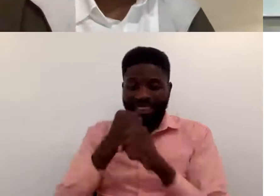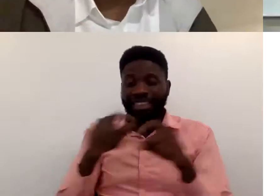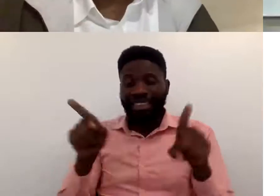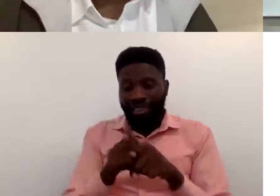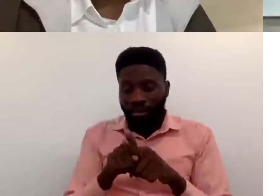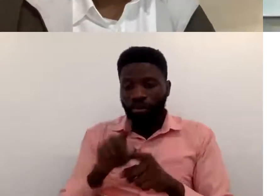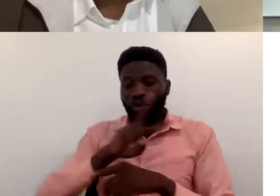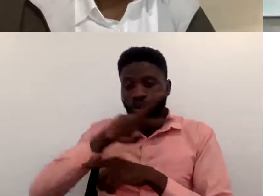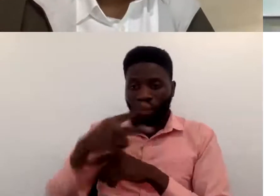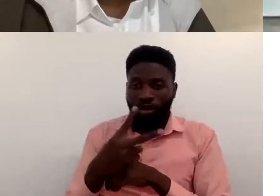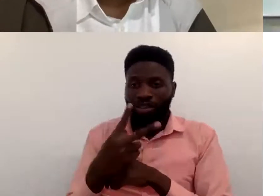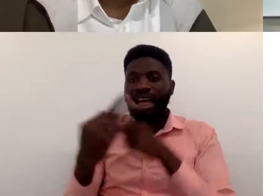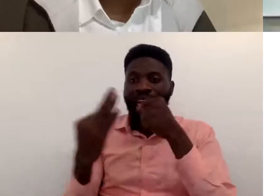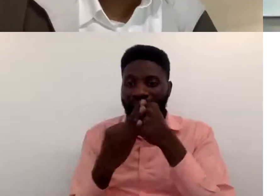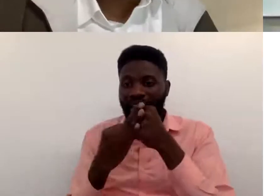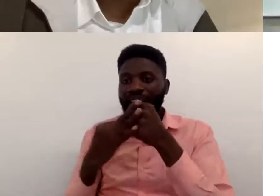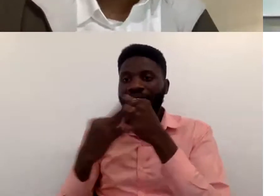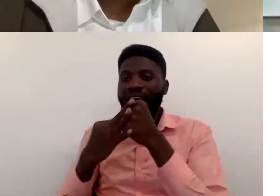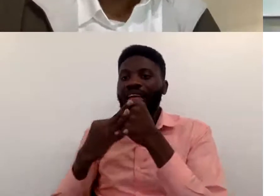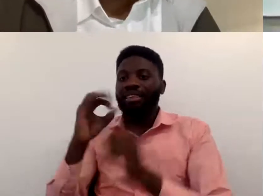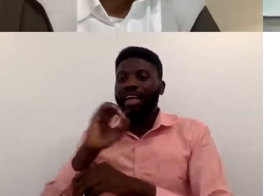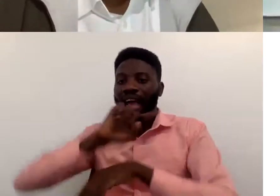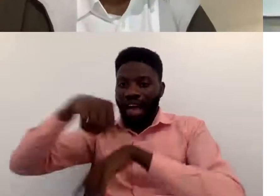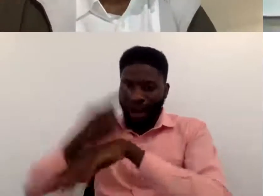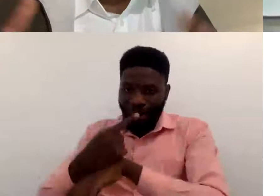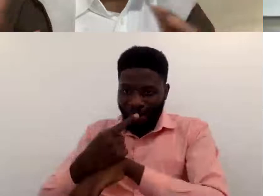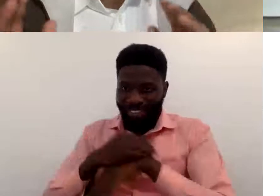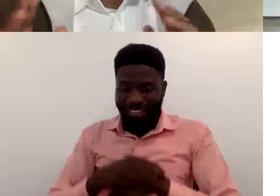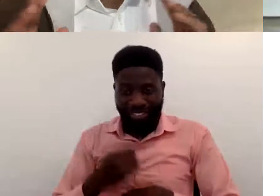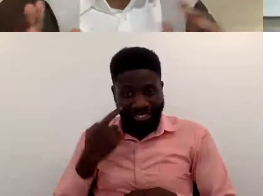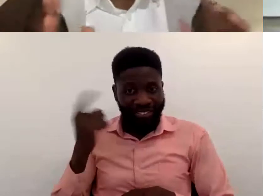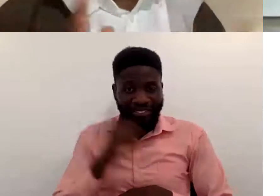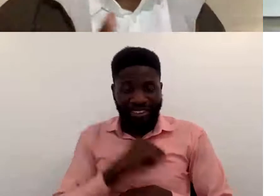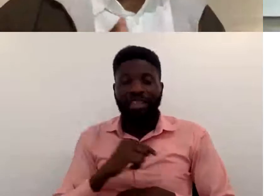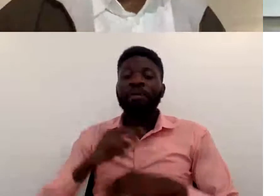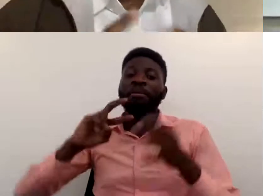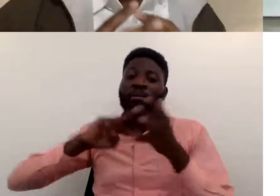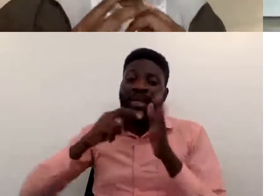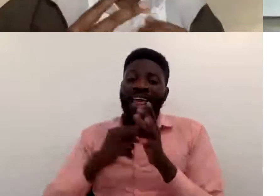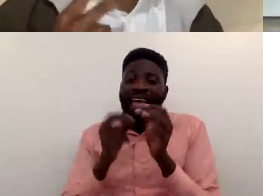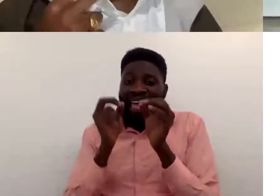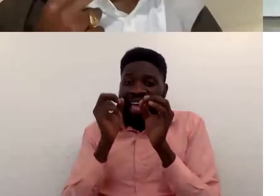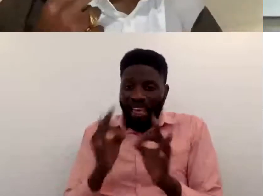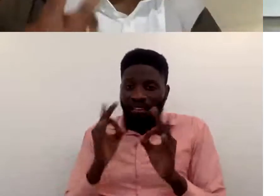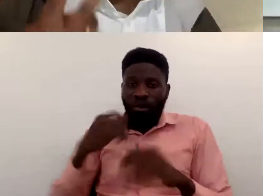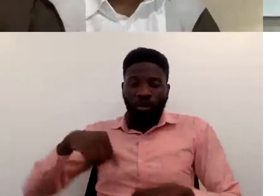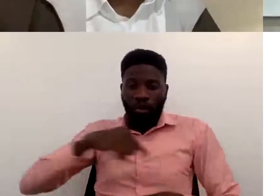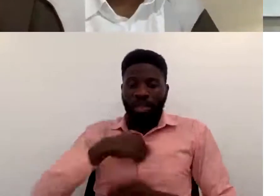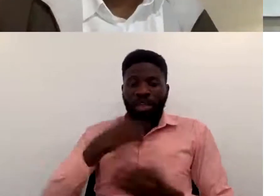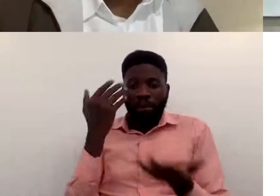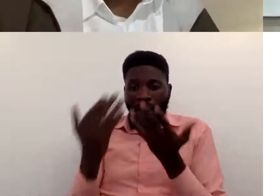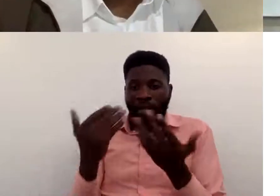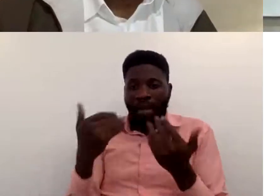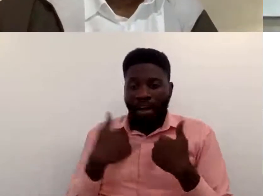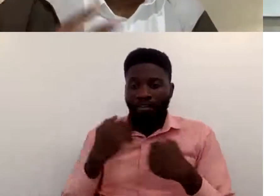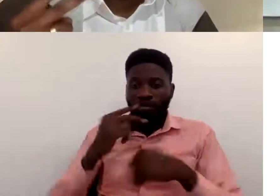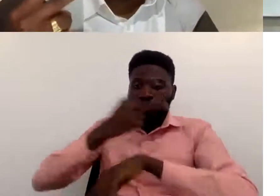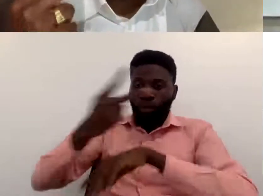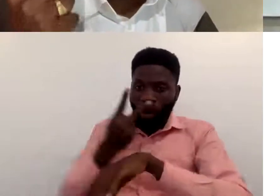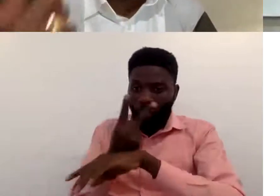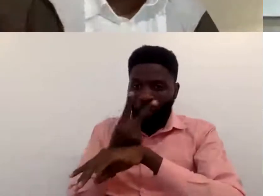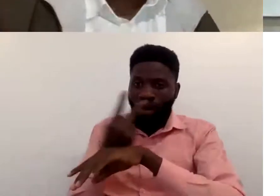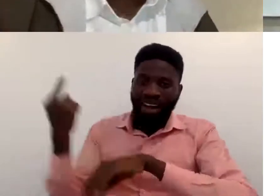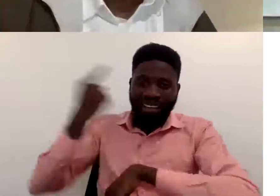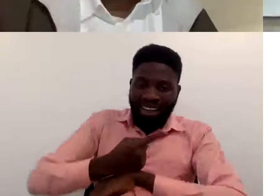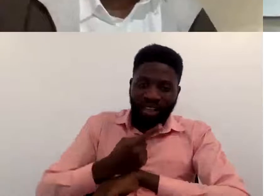2,880 hours. So the question is this: what if we could set aside maybe just 2 hours a day, or